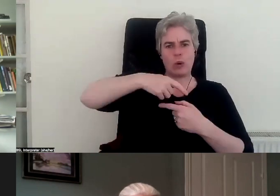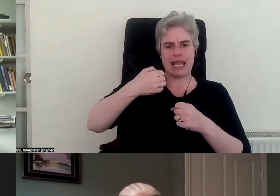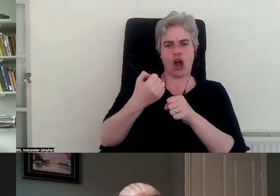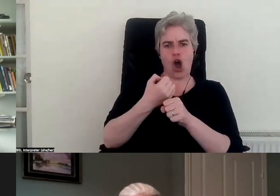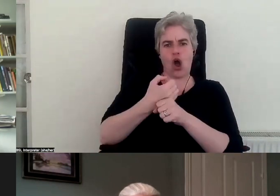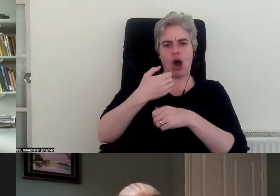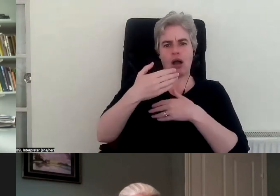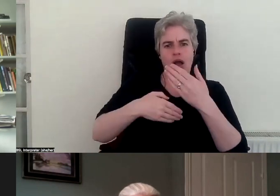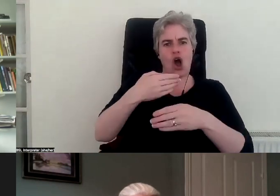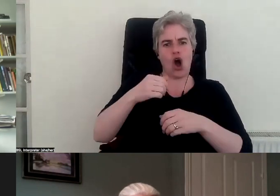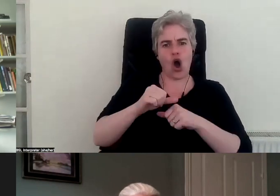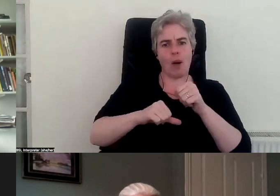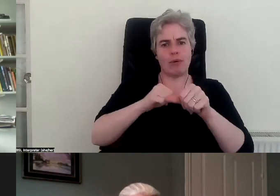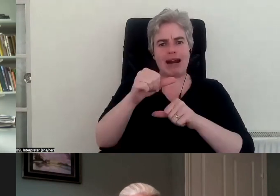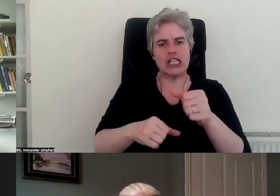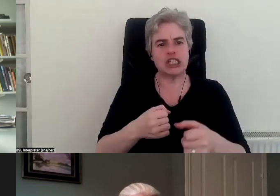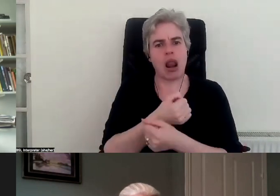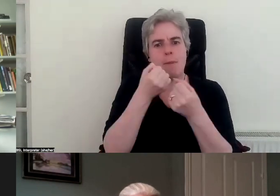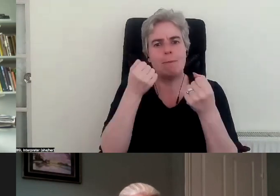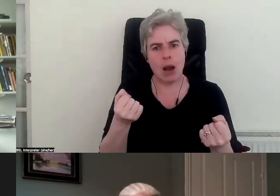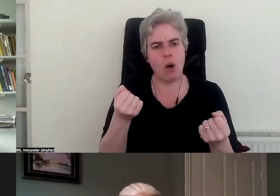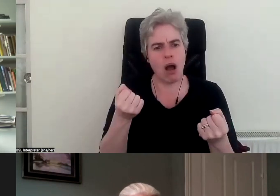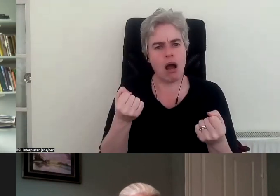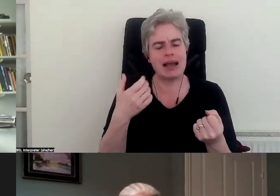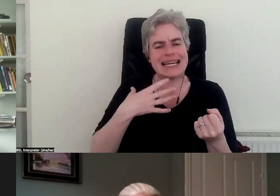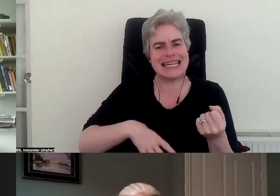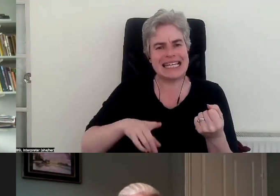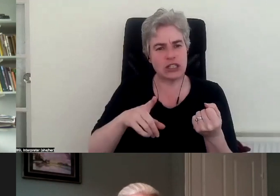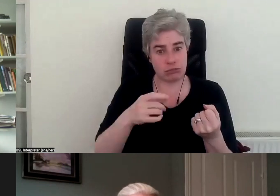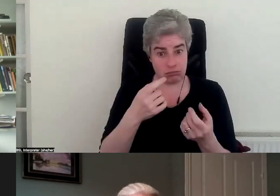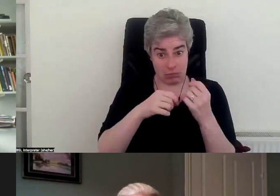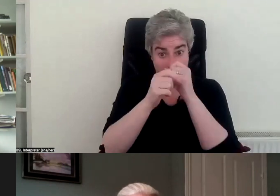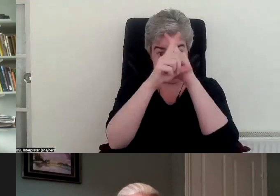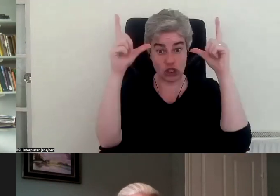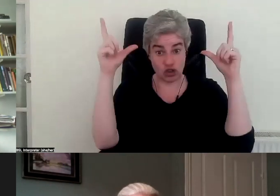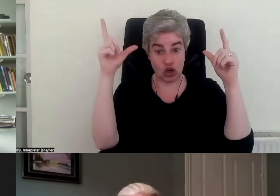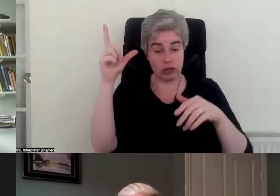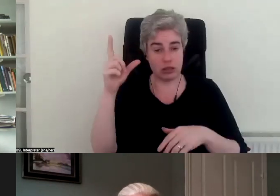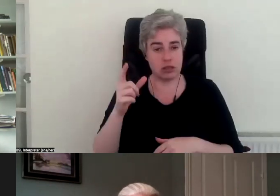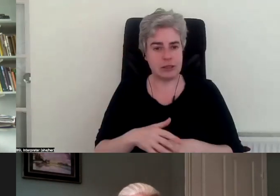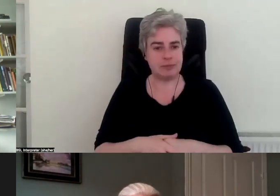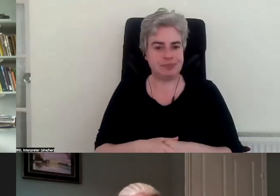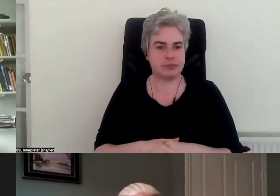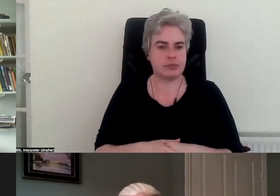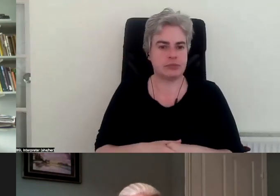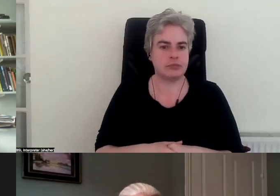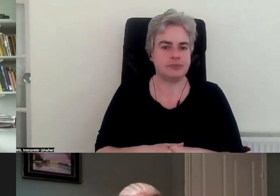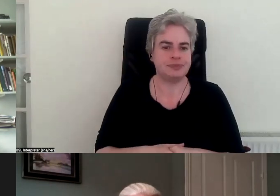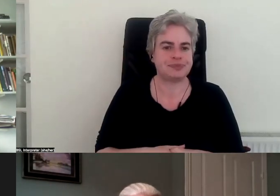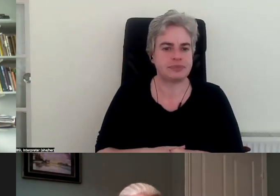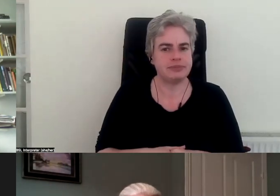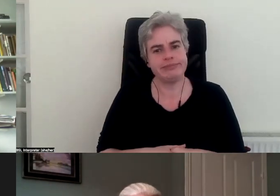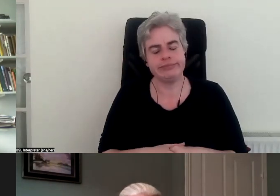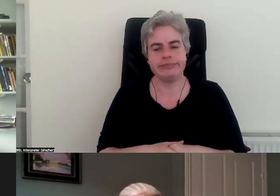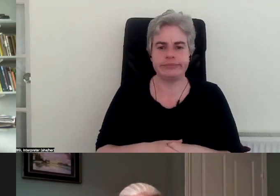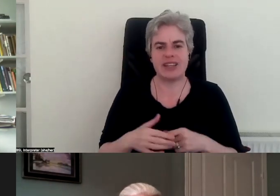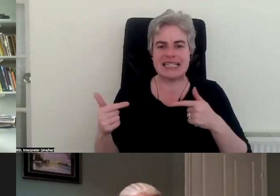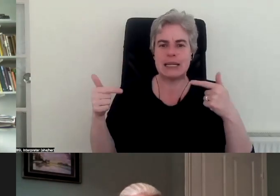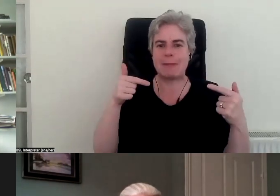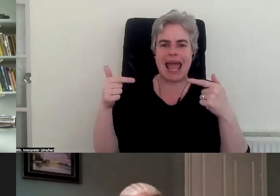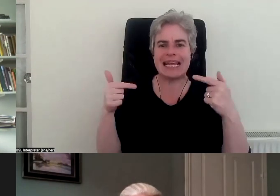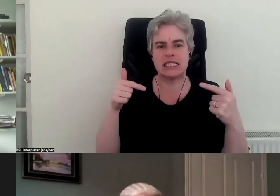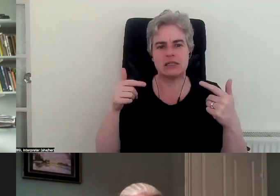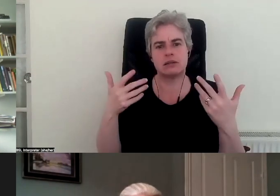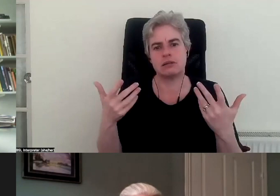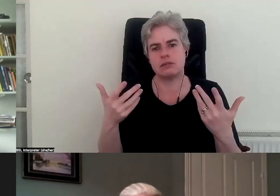operationalize power needs to be understood. I think the debate about kind of whether